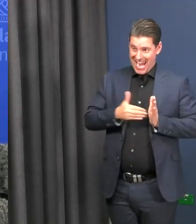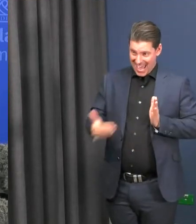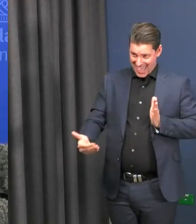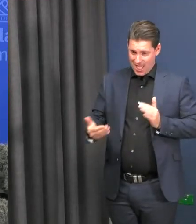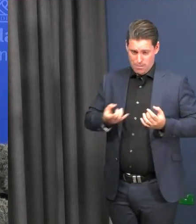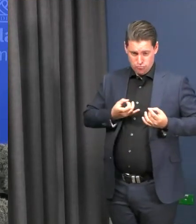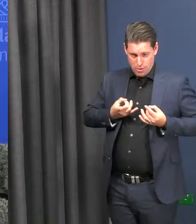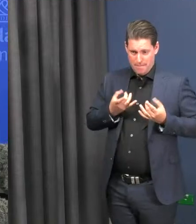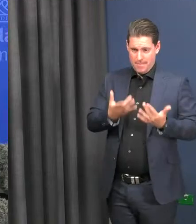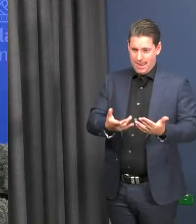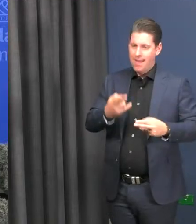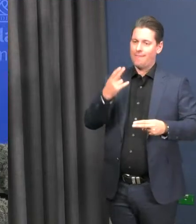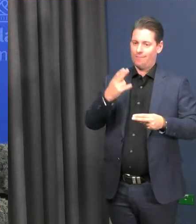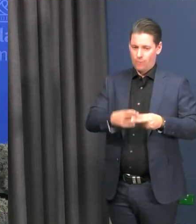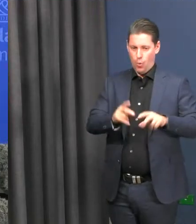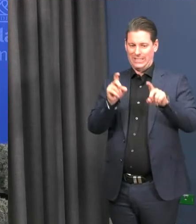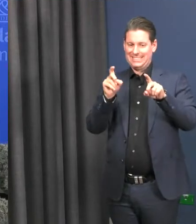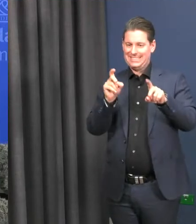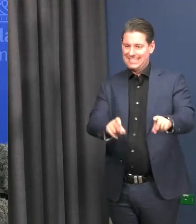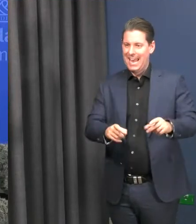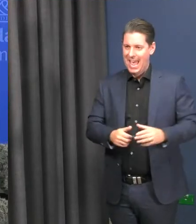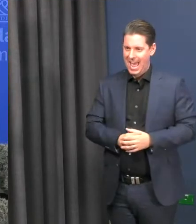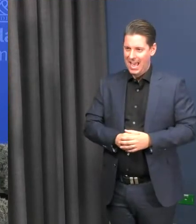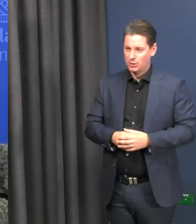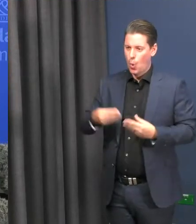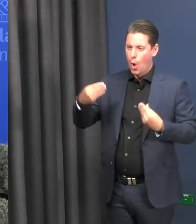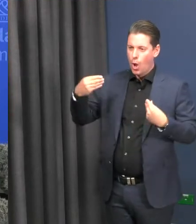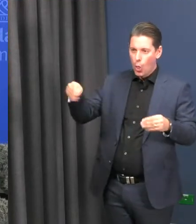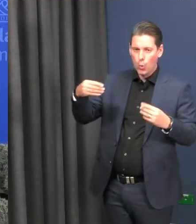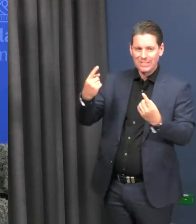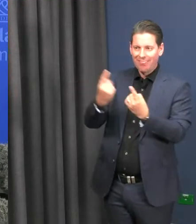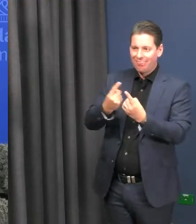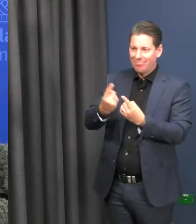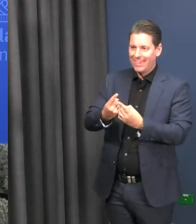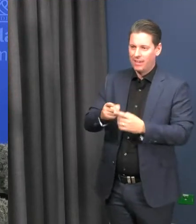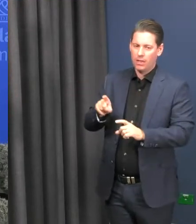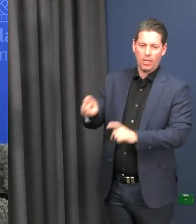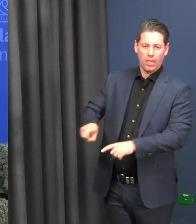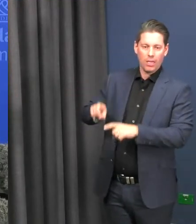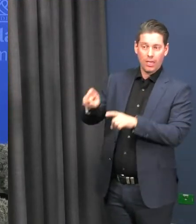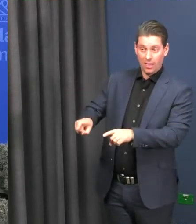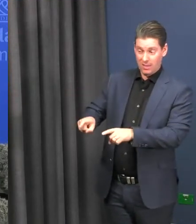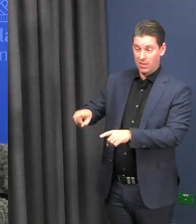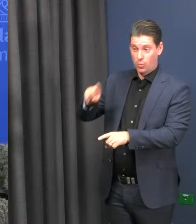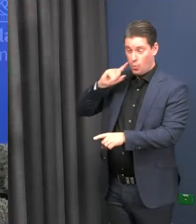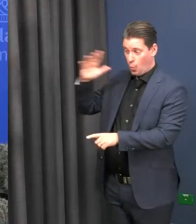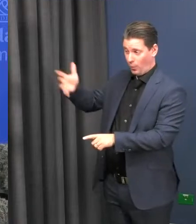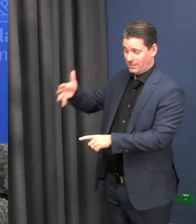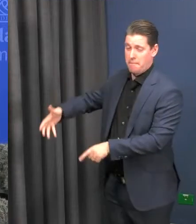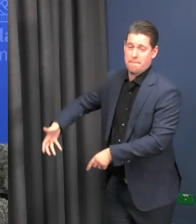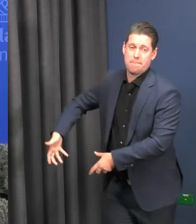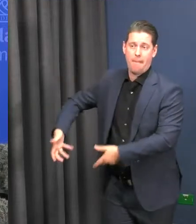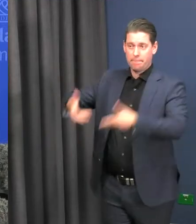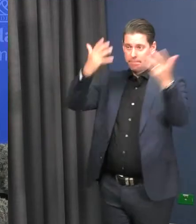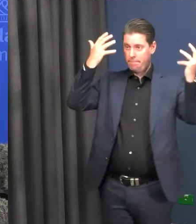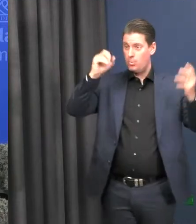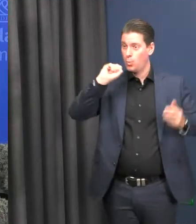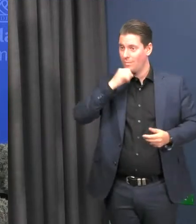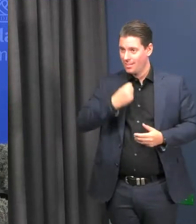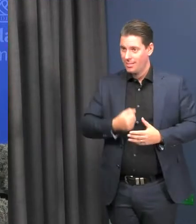safe. That loose item that is in the yard and may have been there for too long, taking